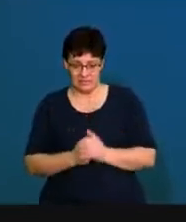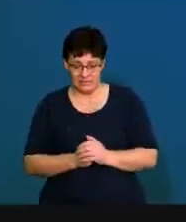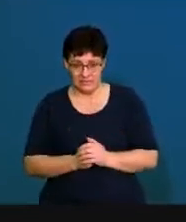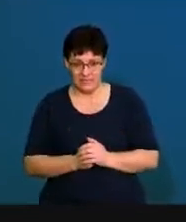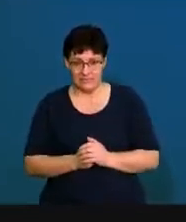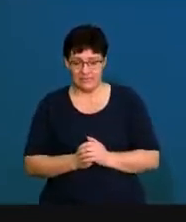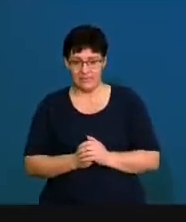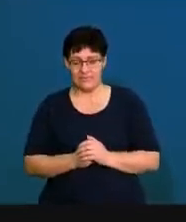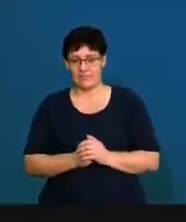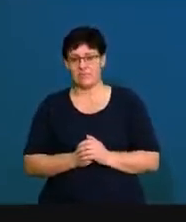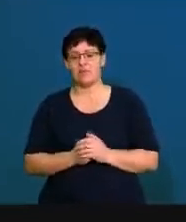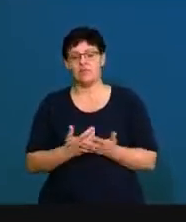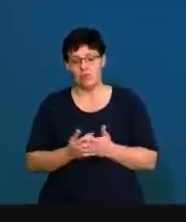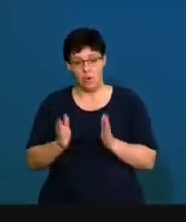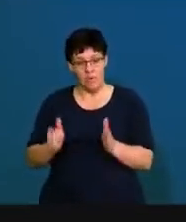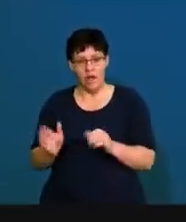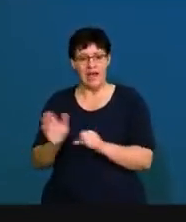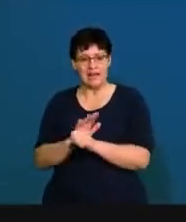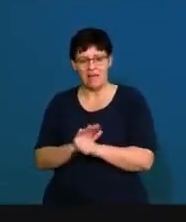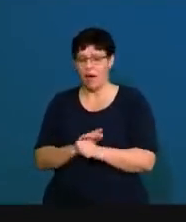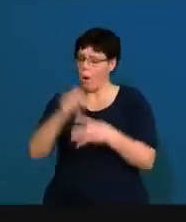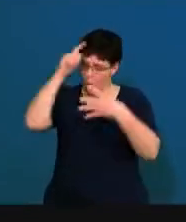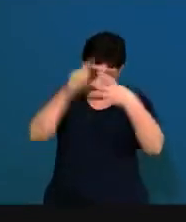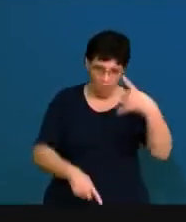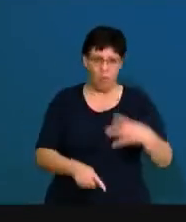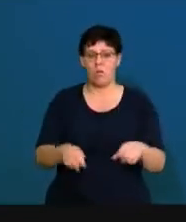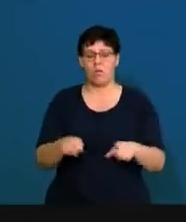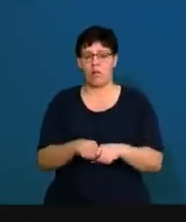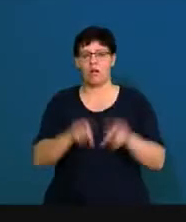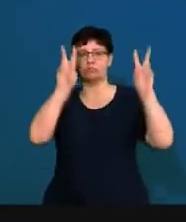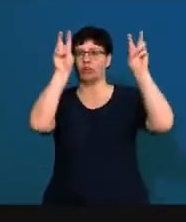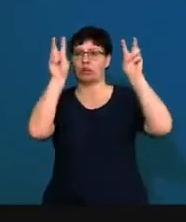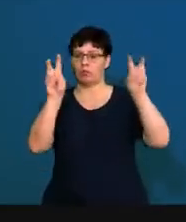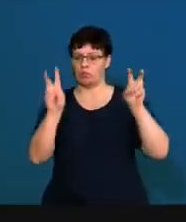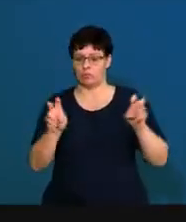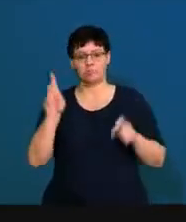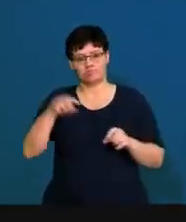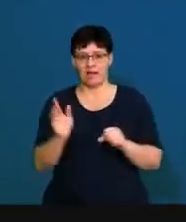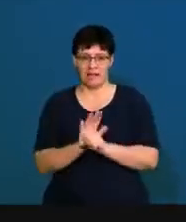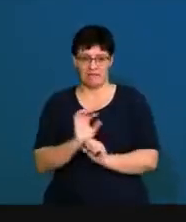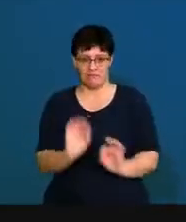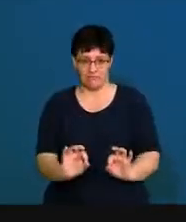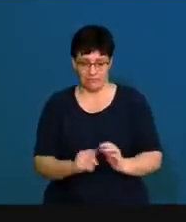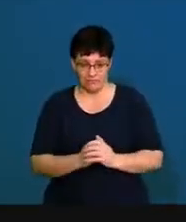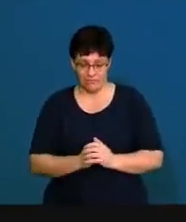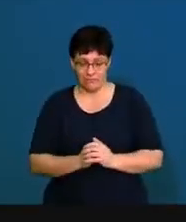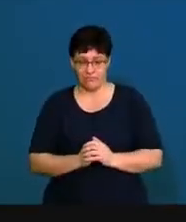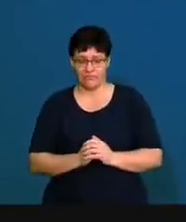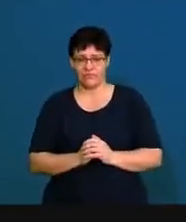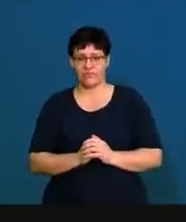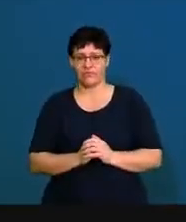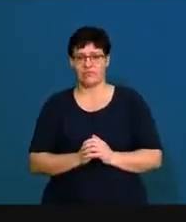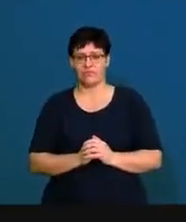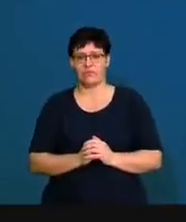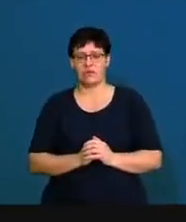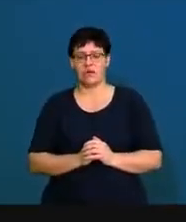150, right? So section B covers all the sections, all right, or all the topics, okay? And then there are